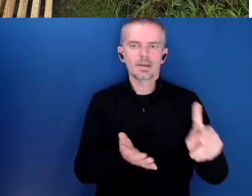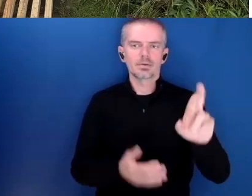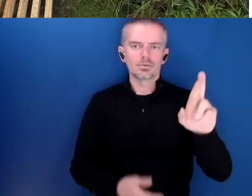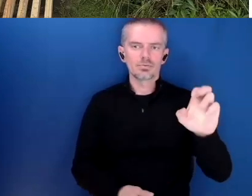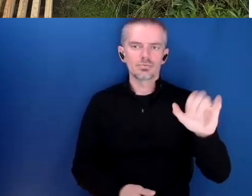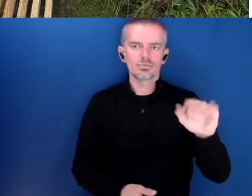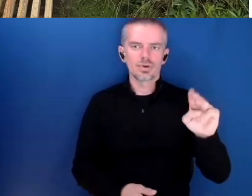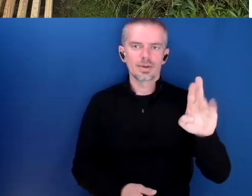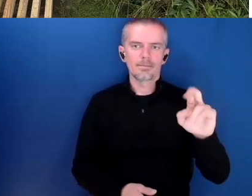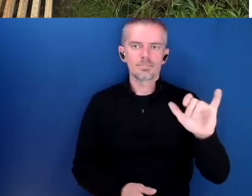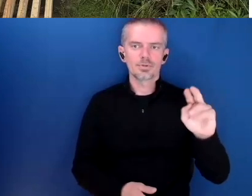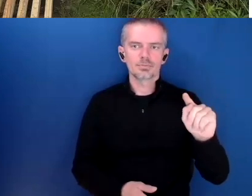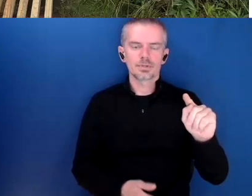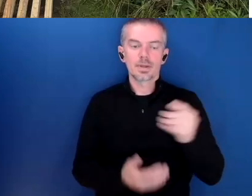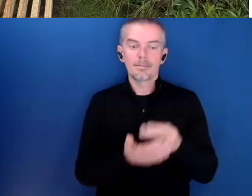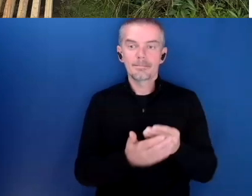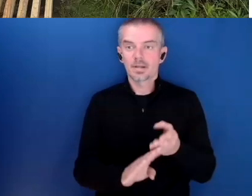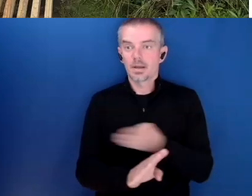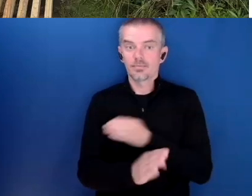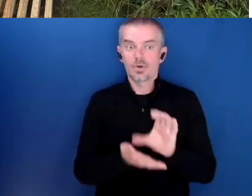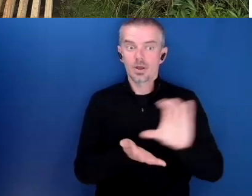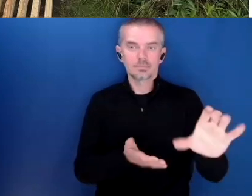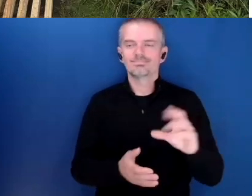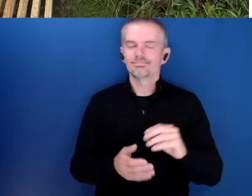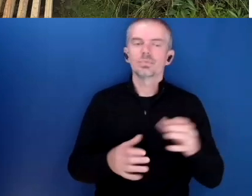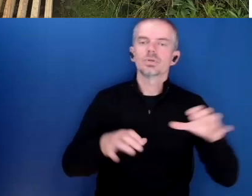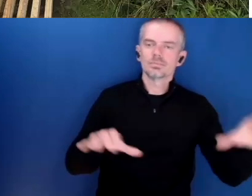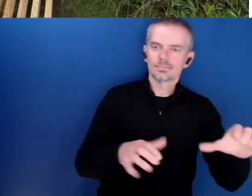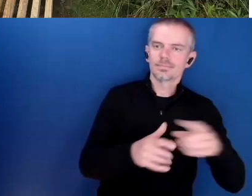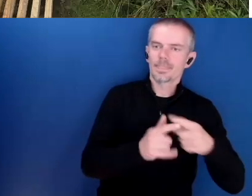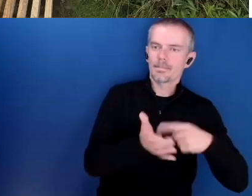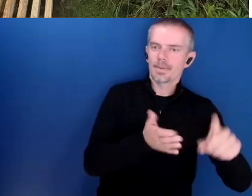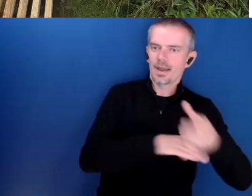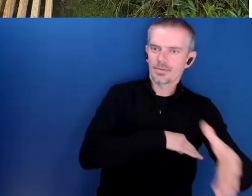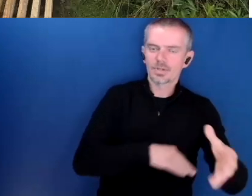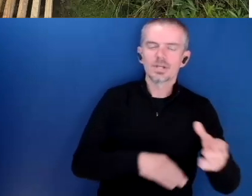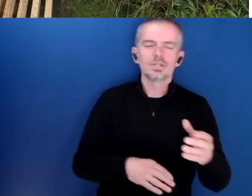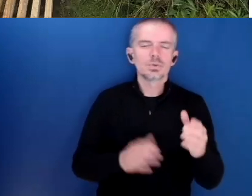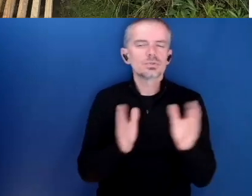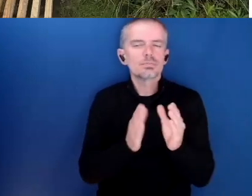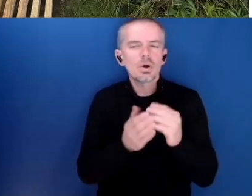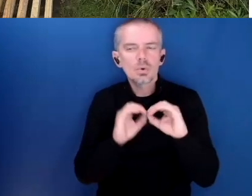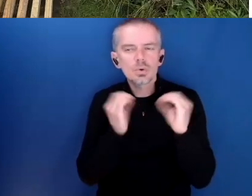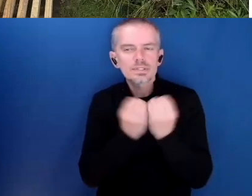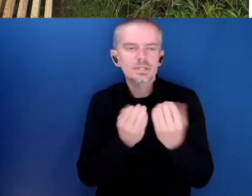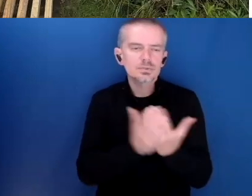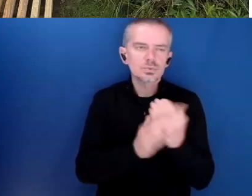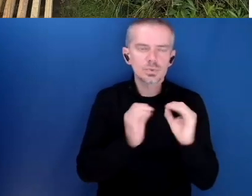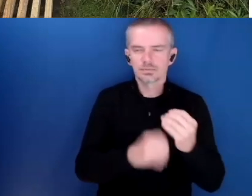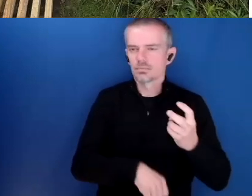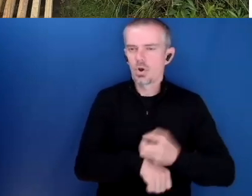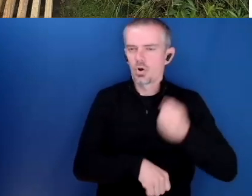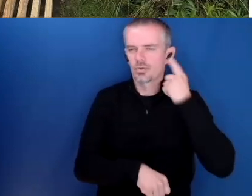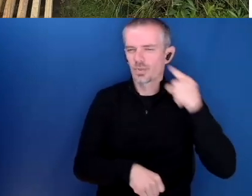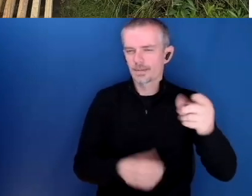advances, and therefore it makes it a little more challenging for smaller or new organizations. An example we want to